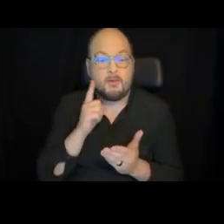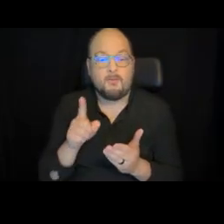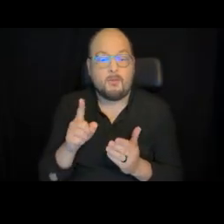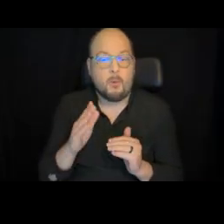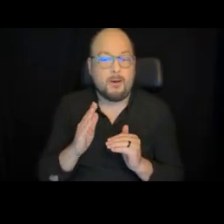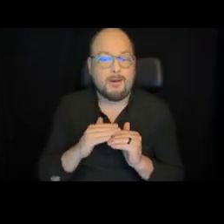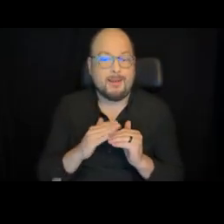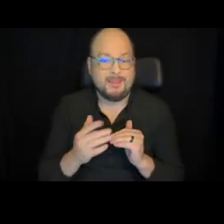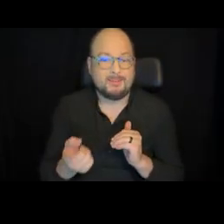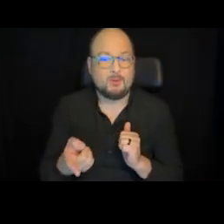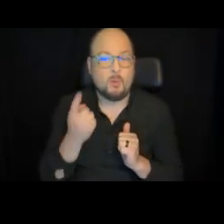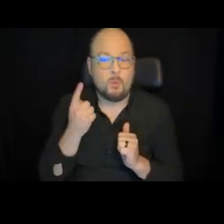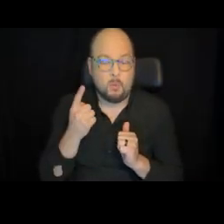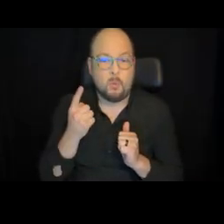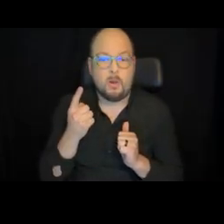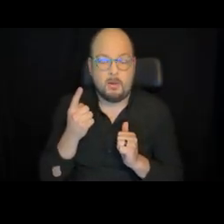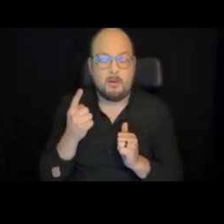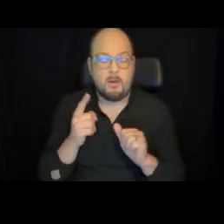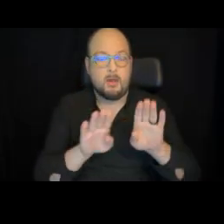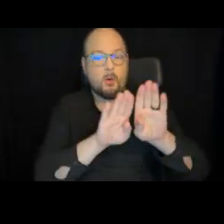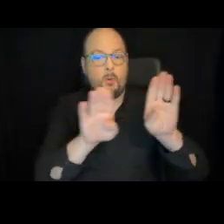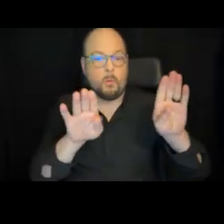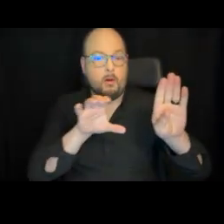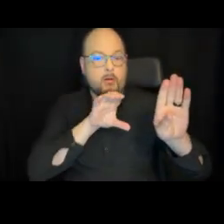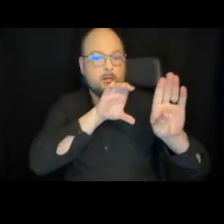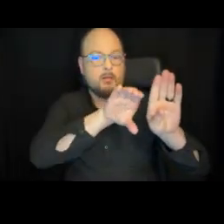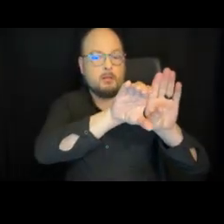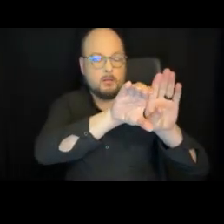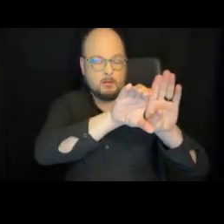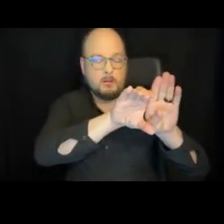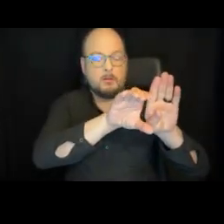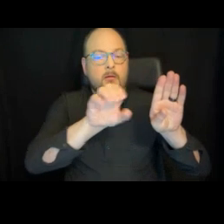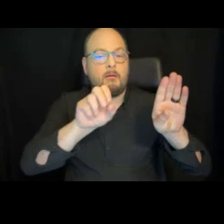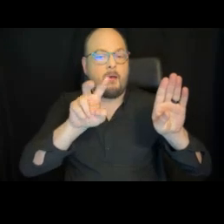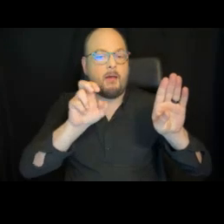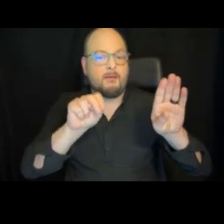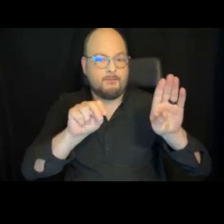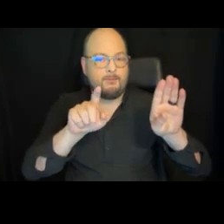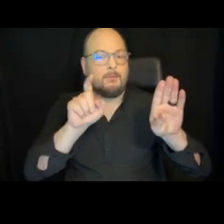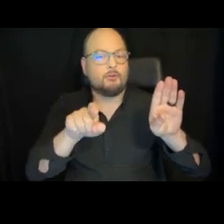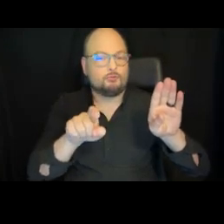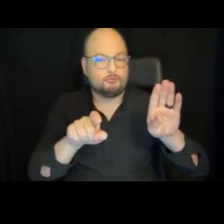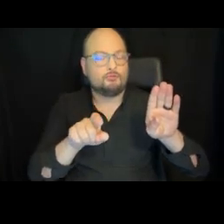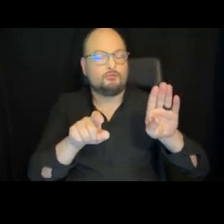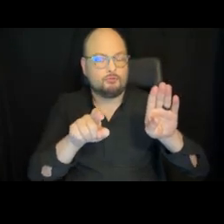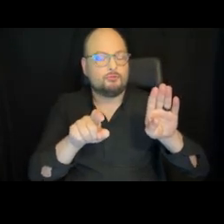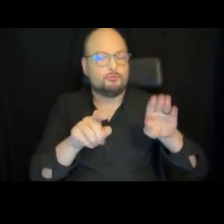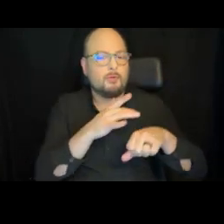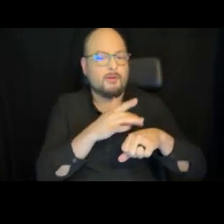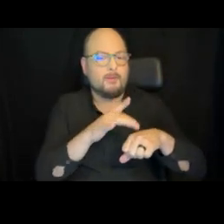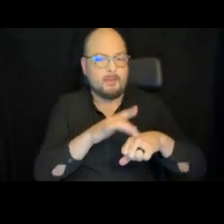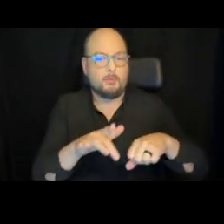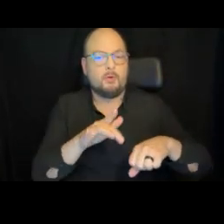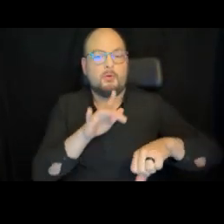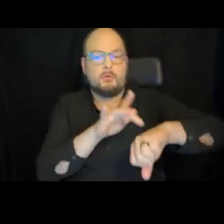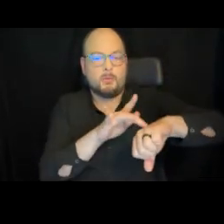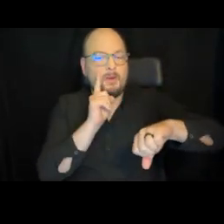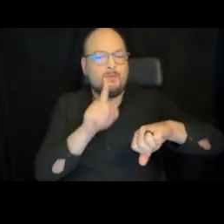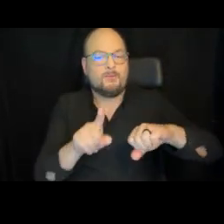one wall-mounted oven should be within the reach range of a seated person. That statement is true,